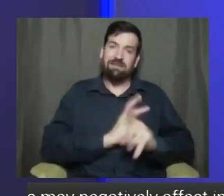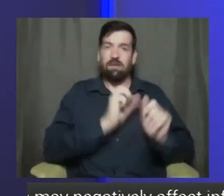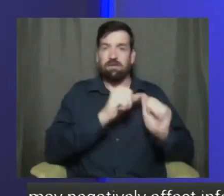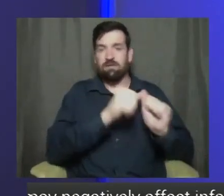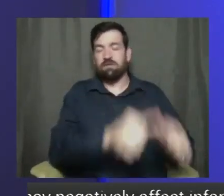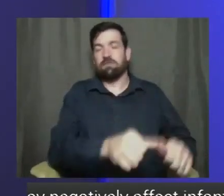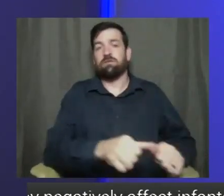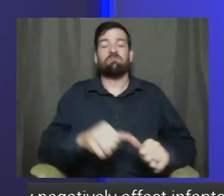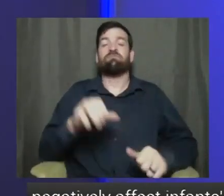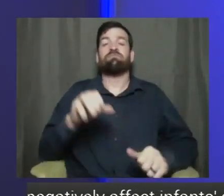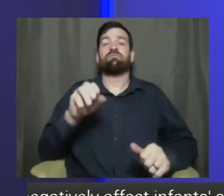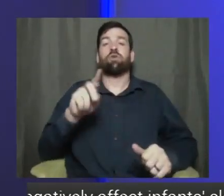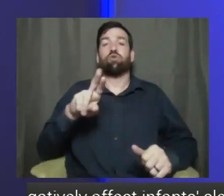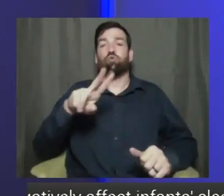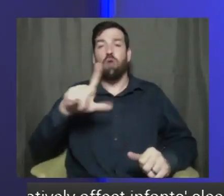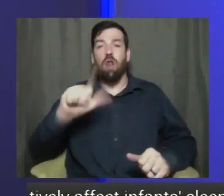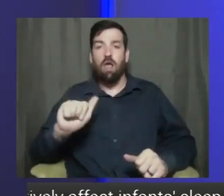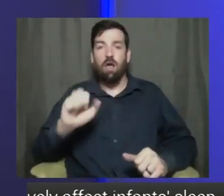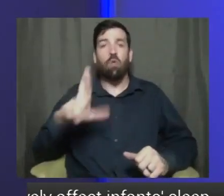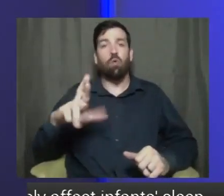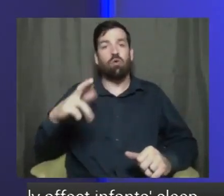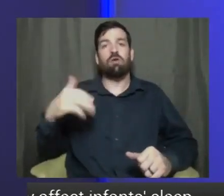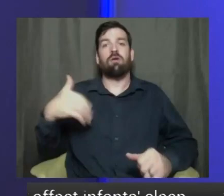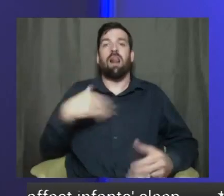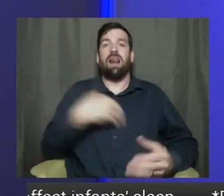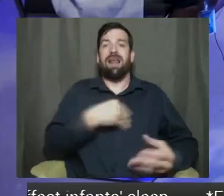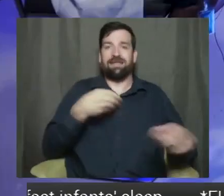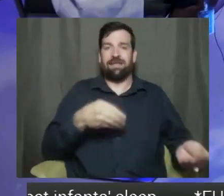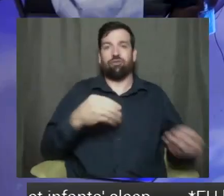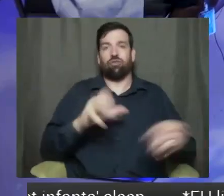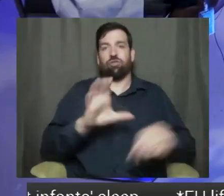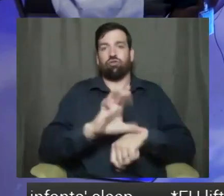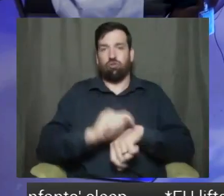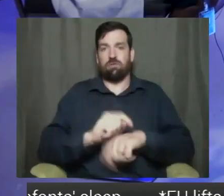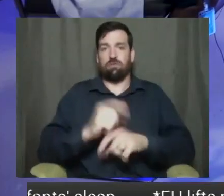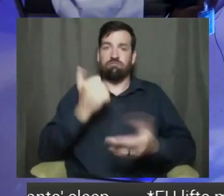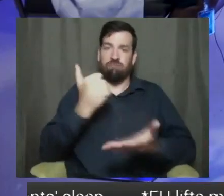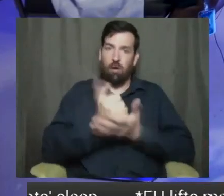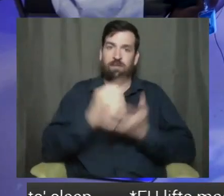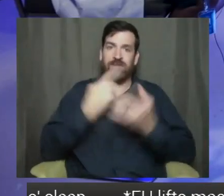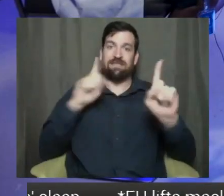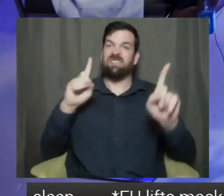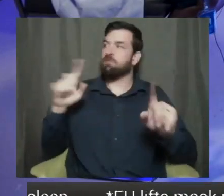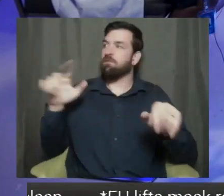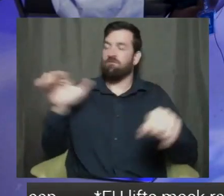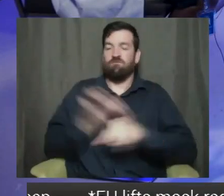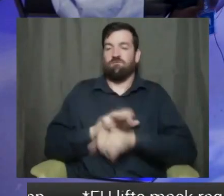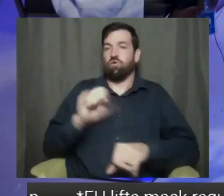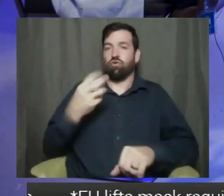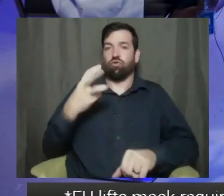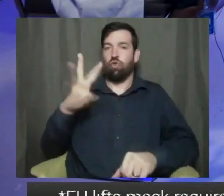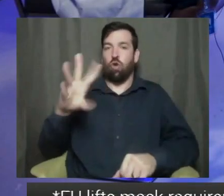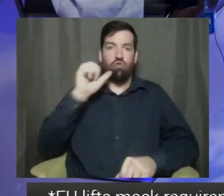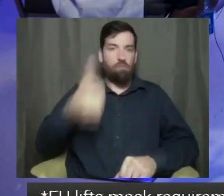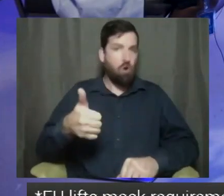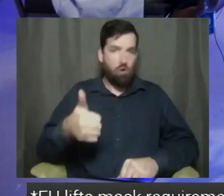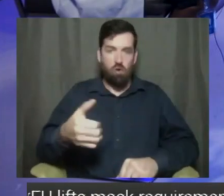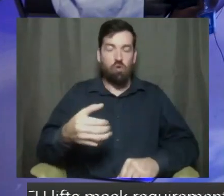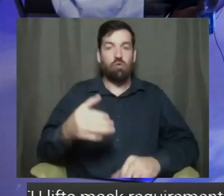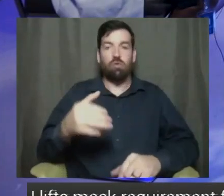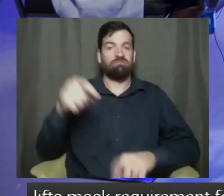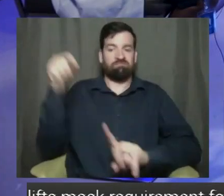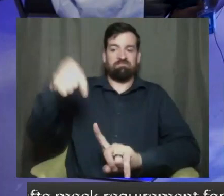lactation consultants to really help them succeed in that. We have an entire show tomorrow dedicated to this topic, and experts